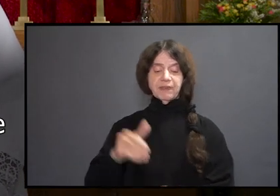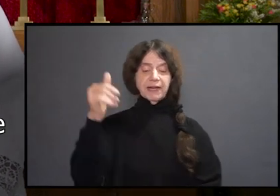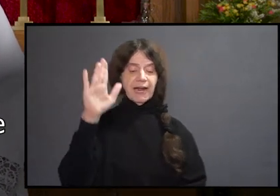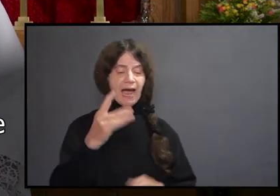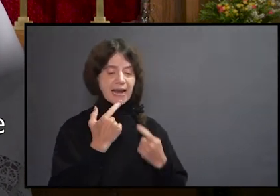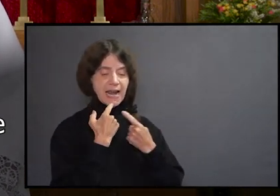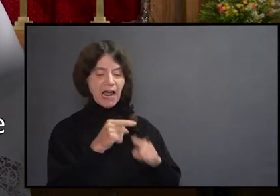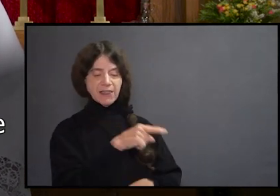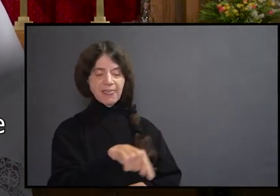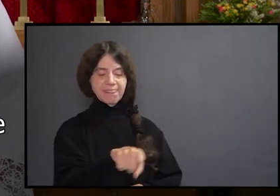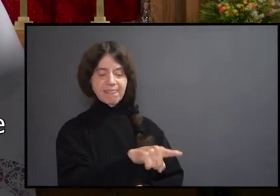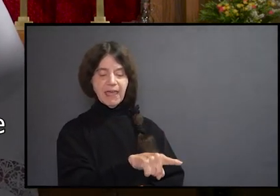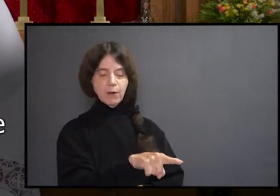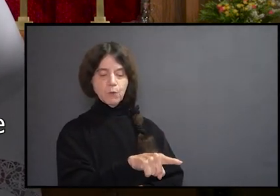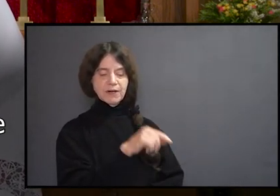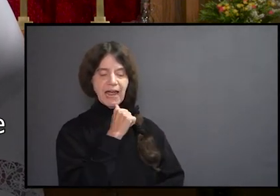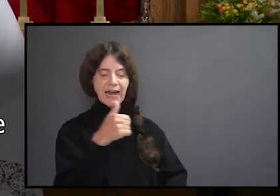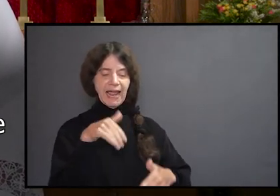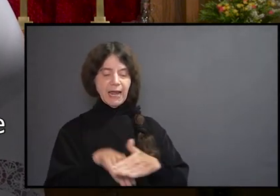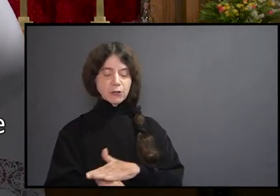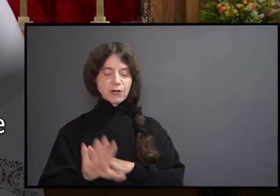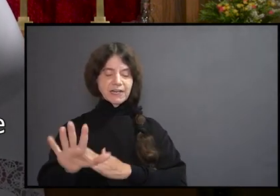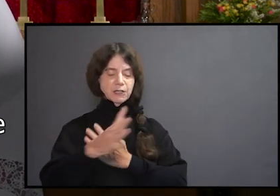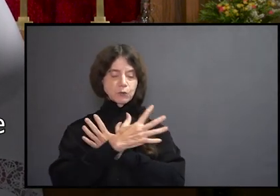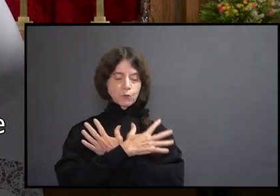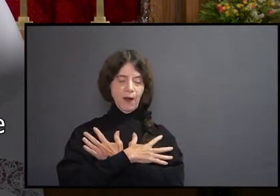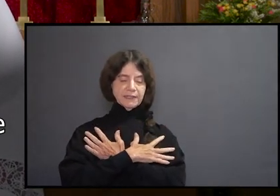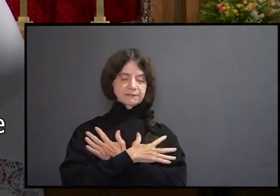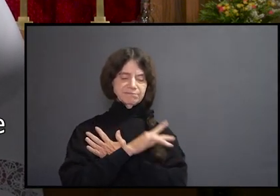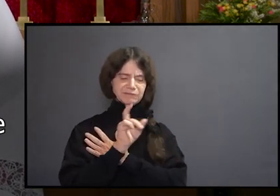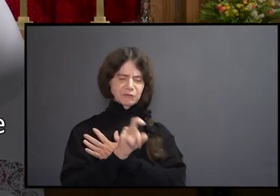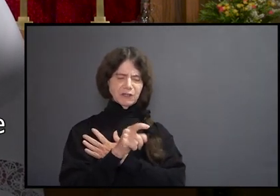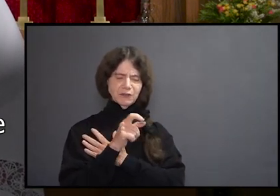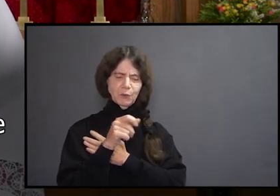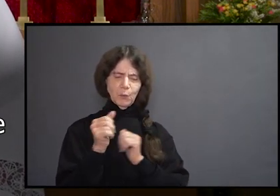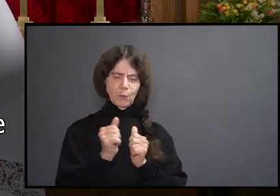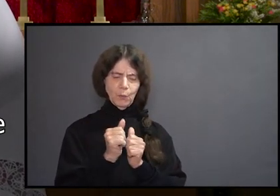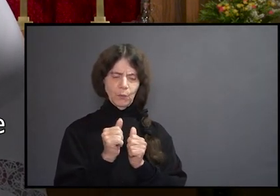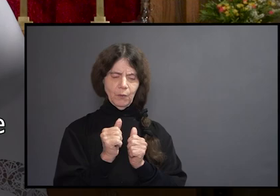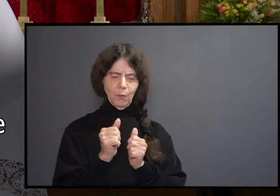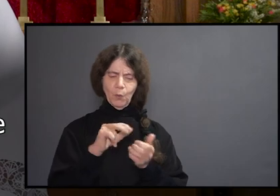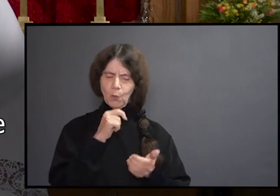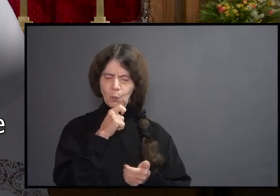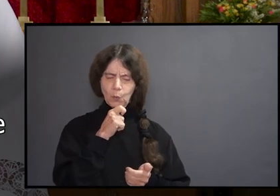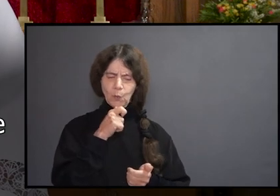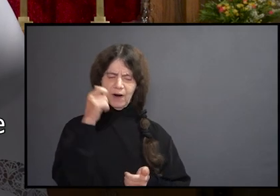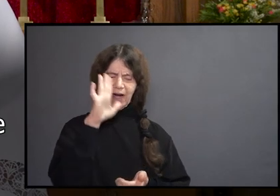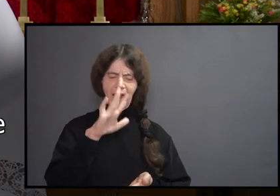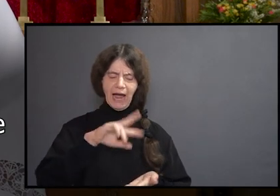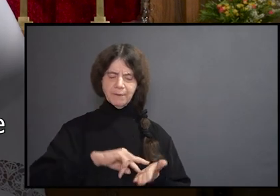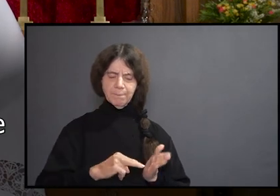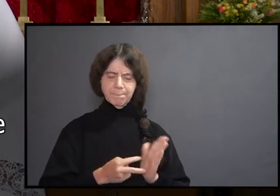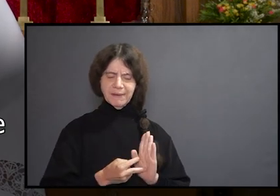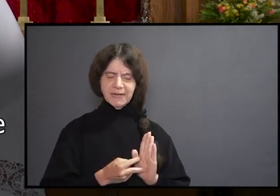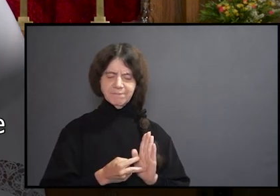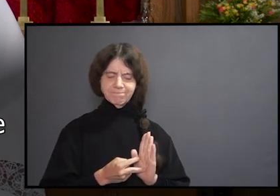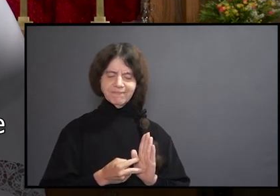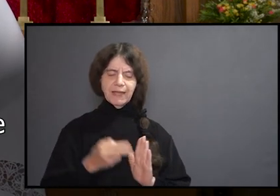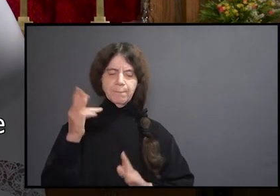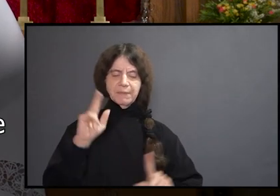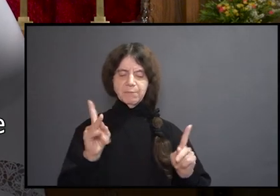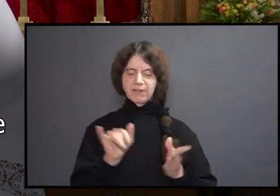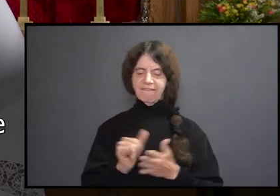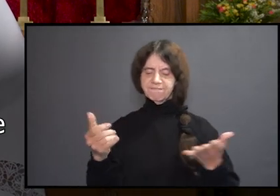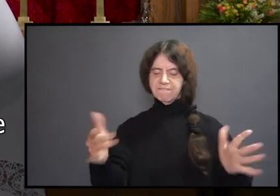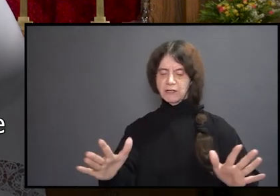he swear that they would not enter his rest, but to those who were disobedient? So we see that they were